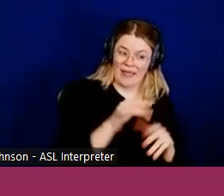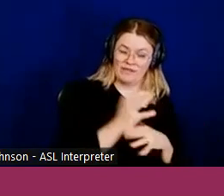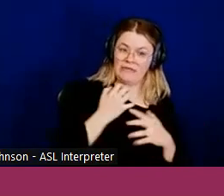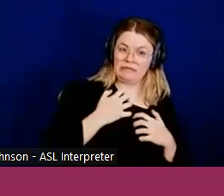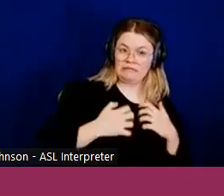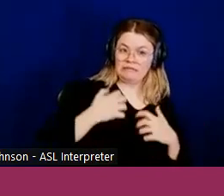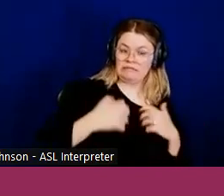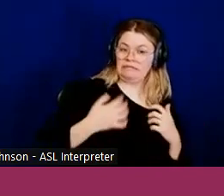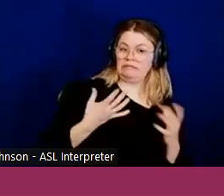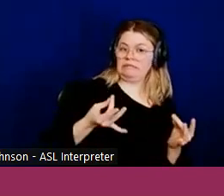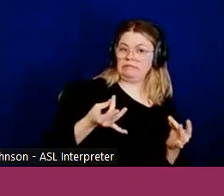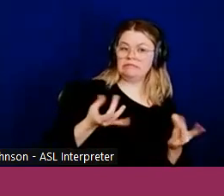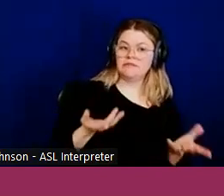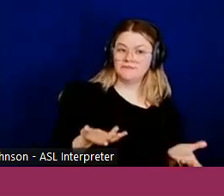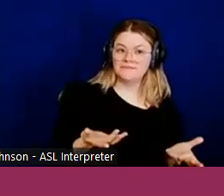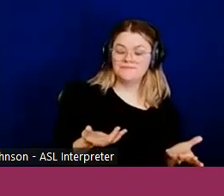were to